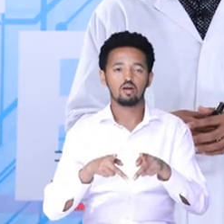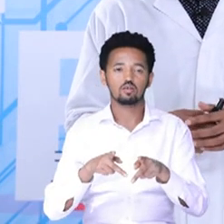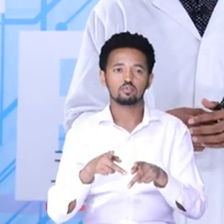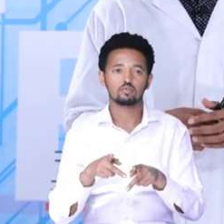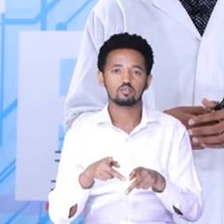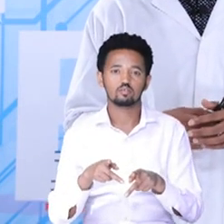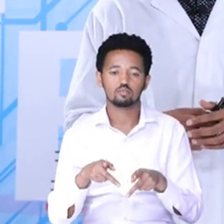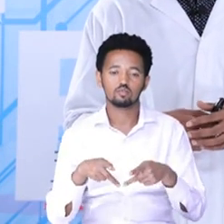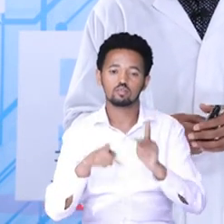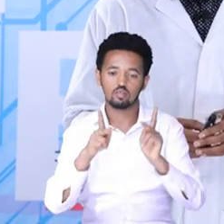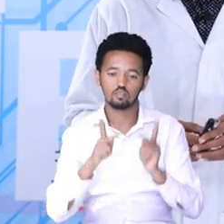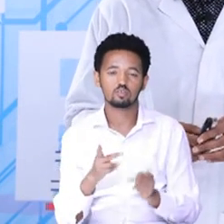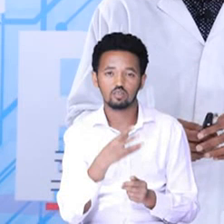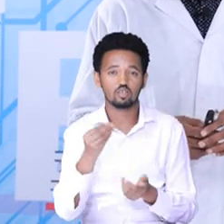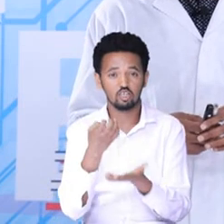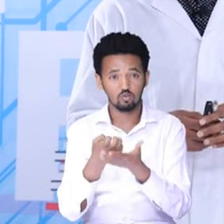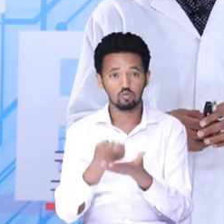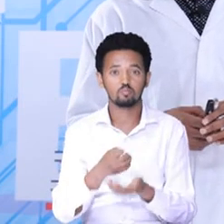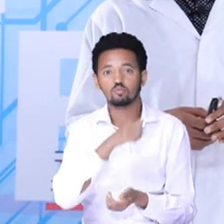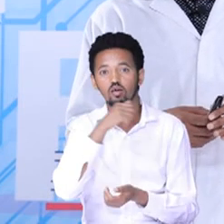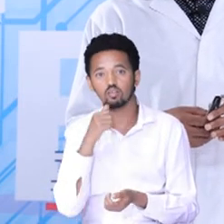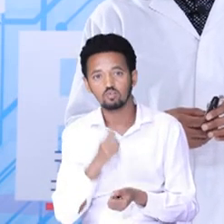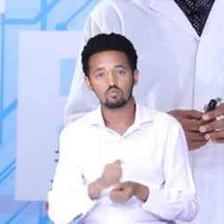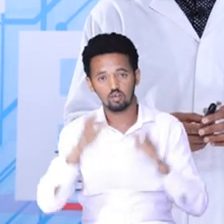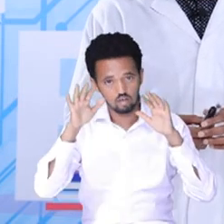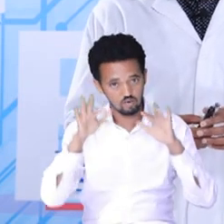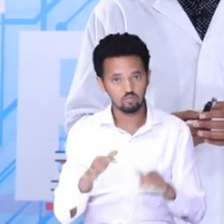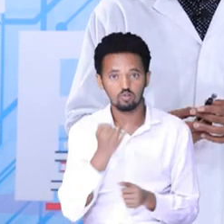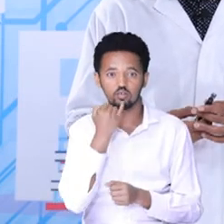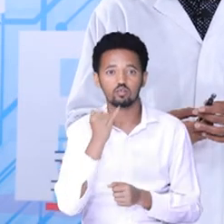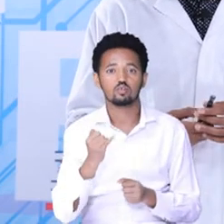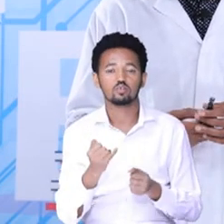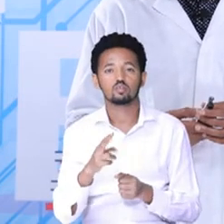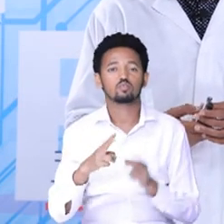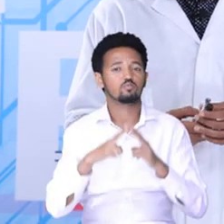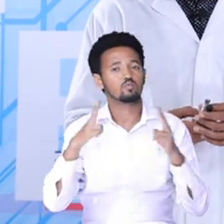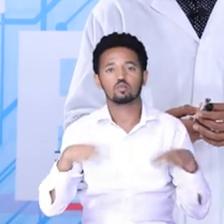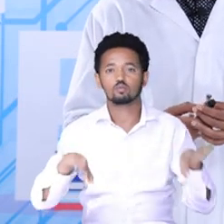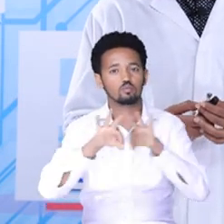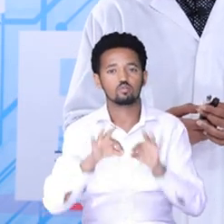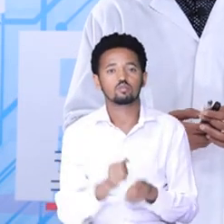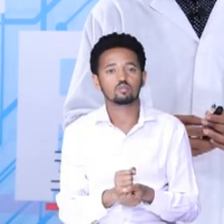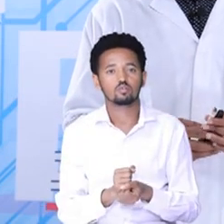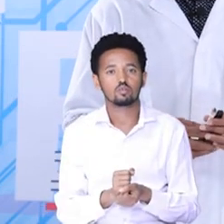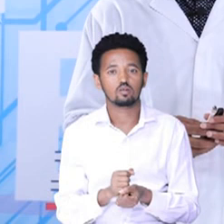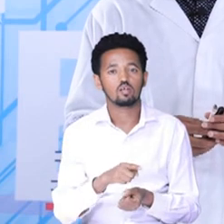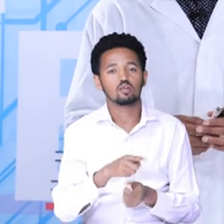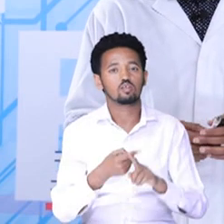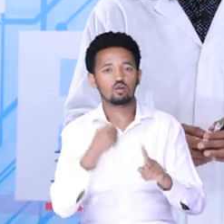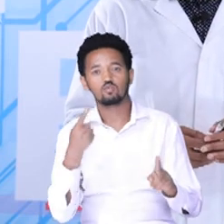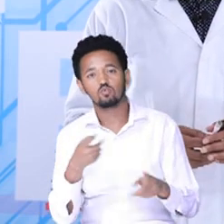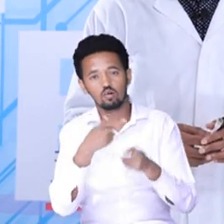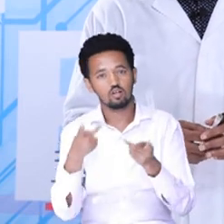activity. For this economic activity, rainfall is very important. Therefore,